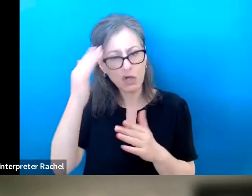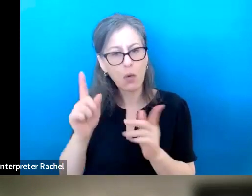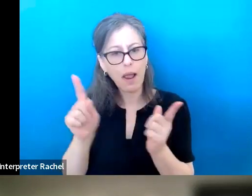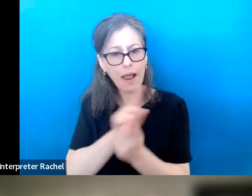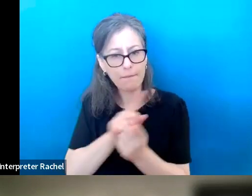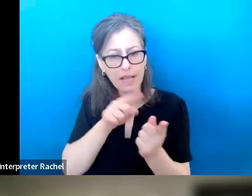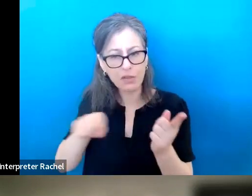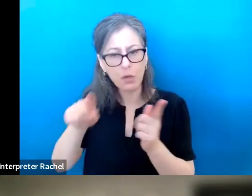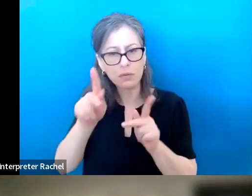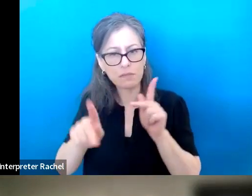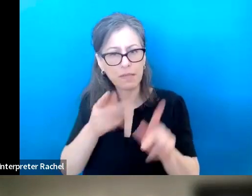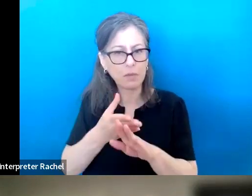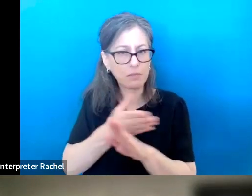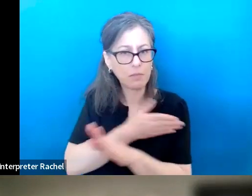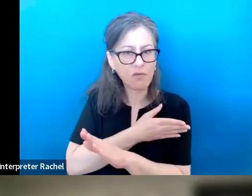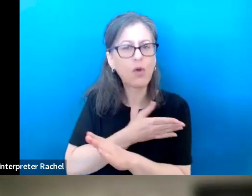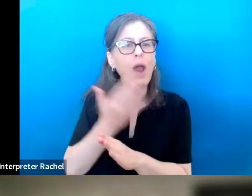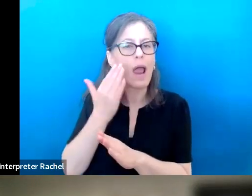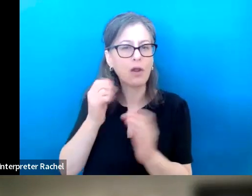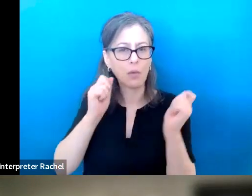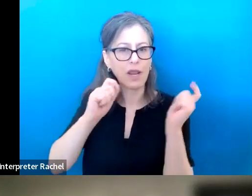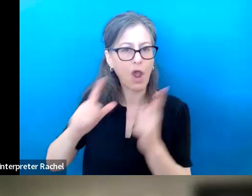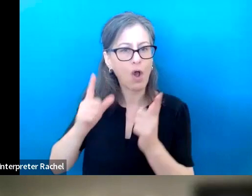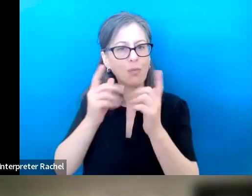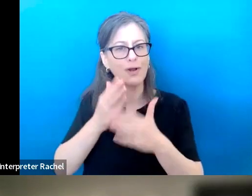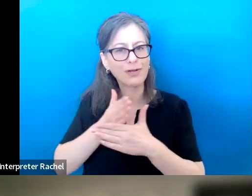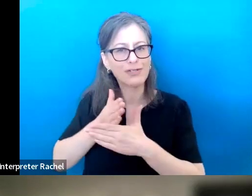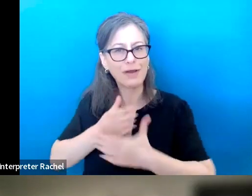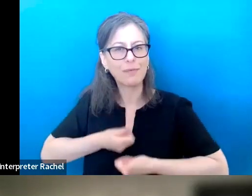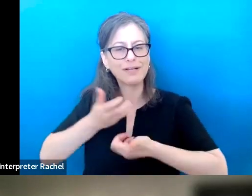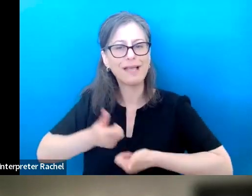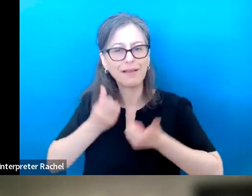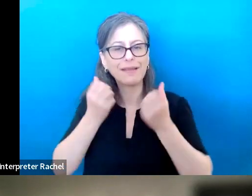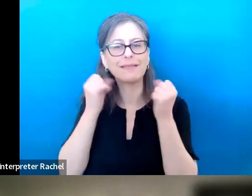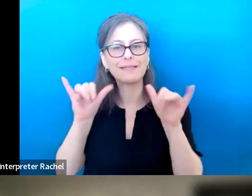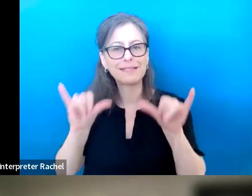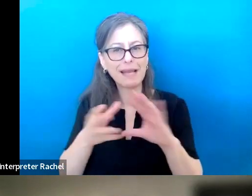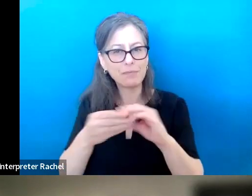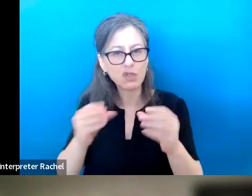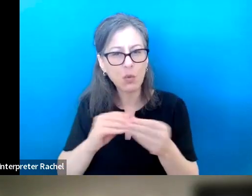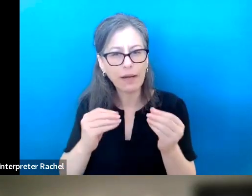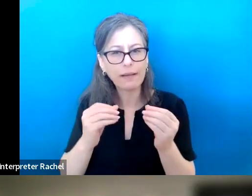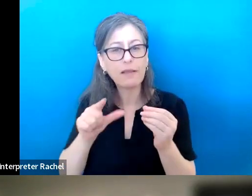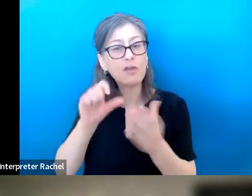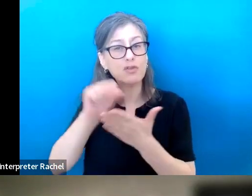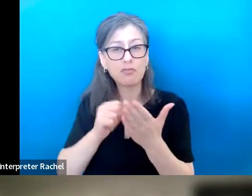beforehand, I knew that we were telling the same story, if that makes sense. This is a multi-layered script. There's a lot going on.